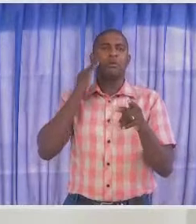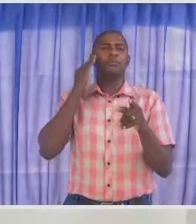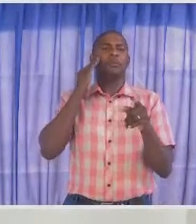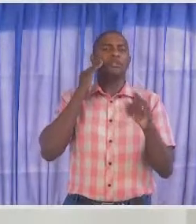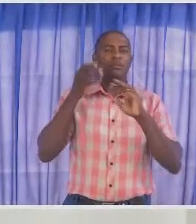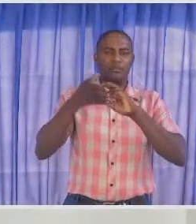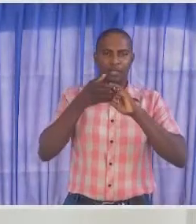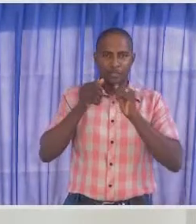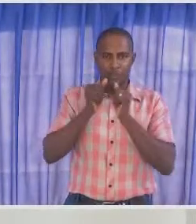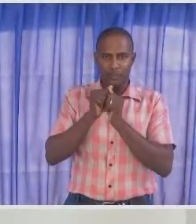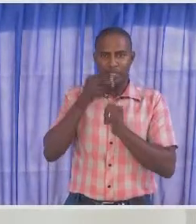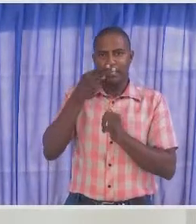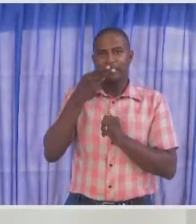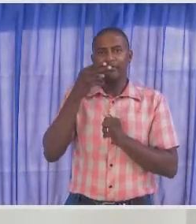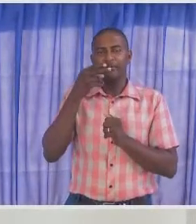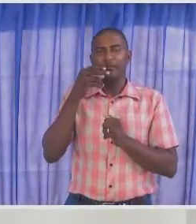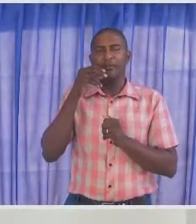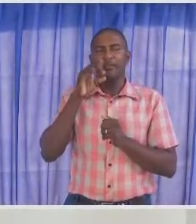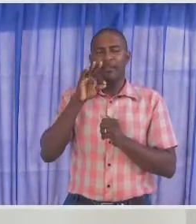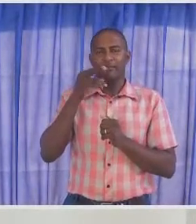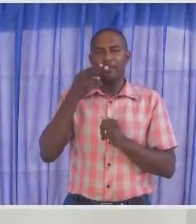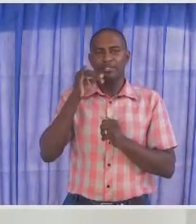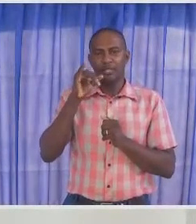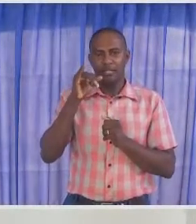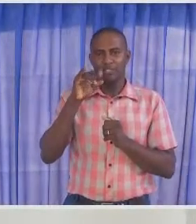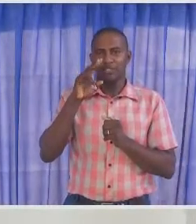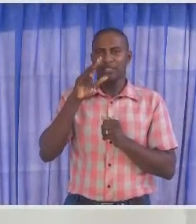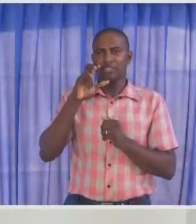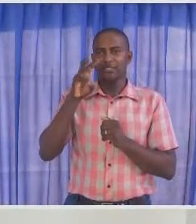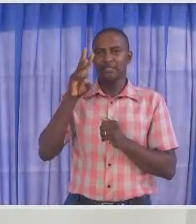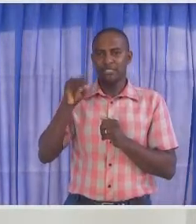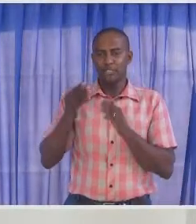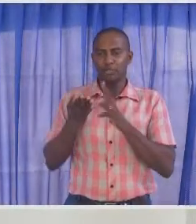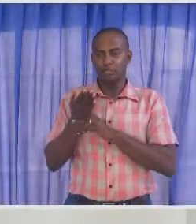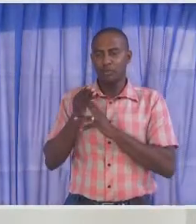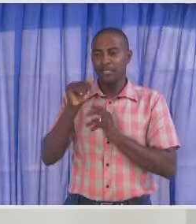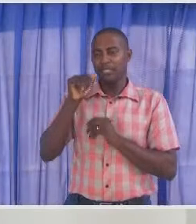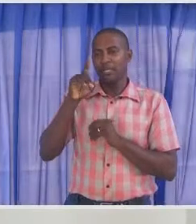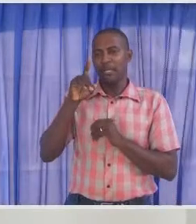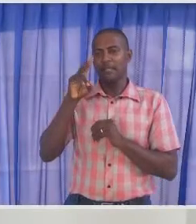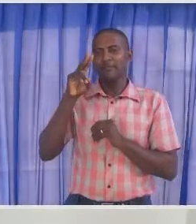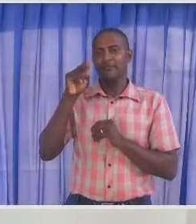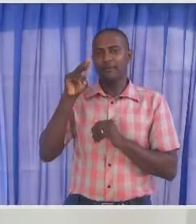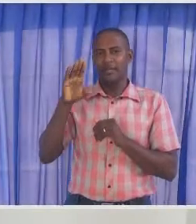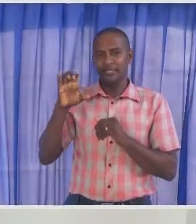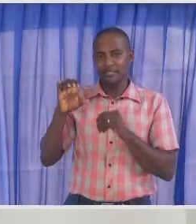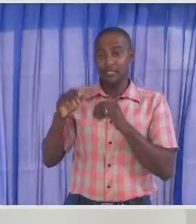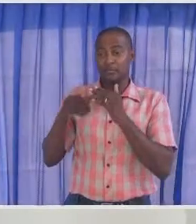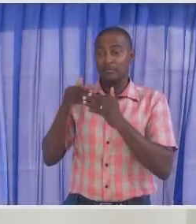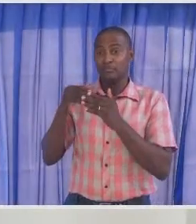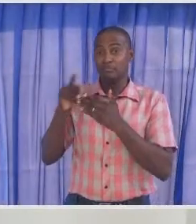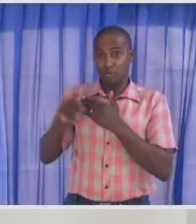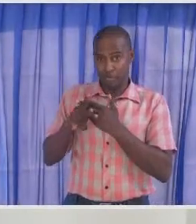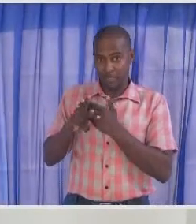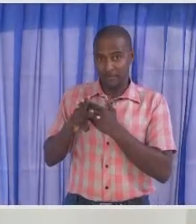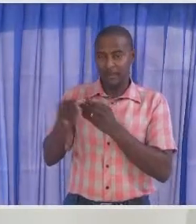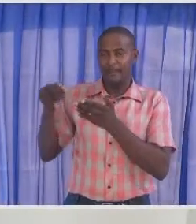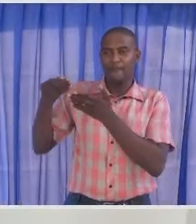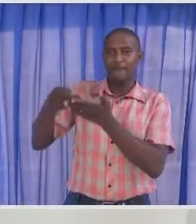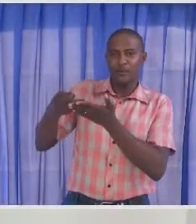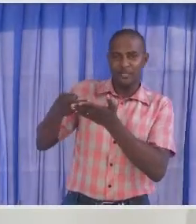with FHI 360 through its advanced program funded by USAID. Through